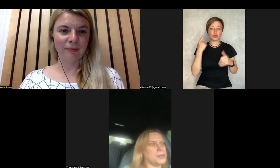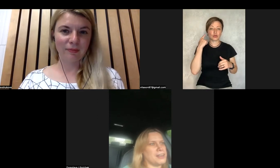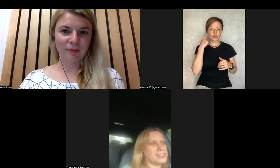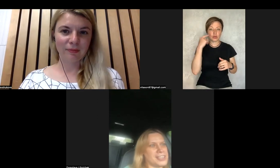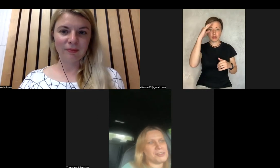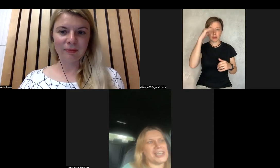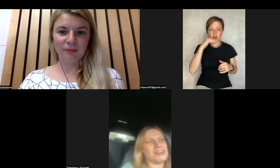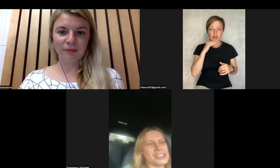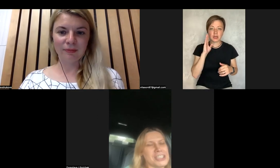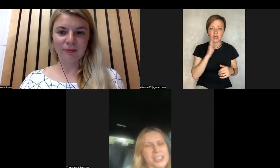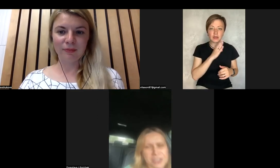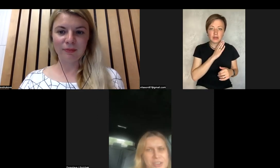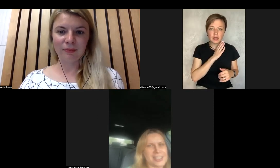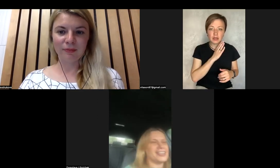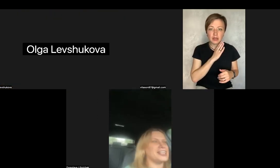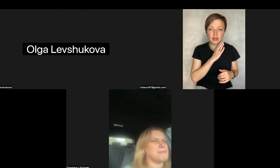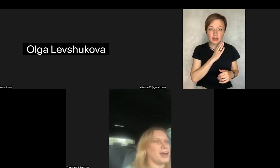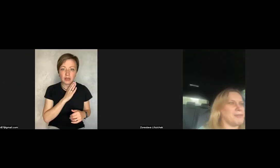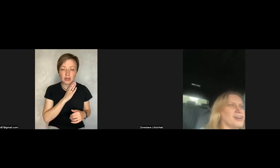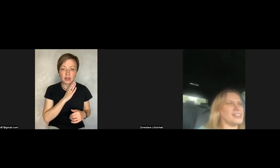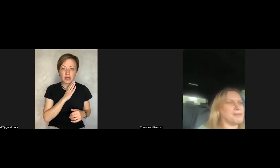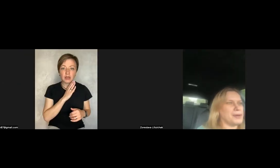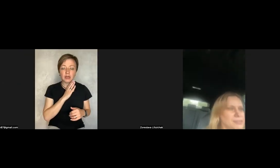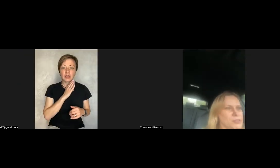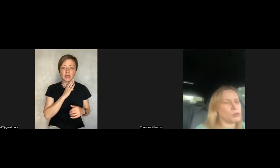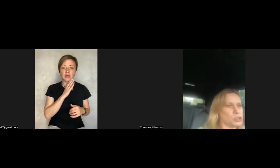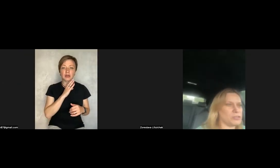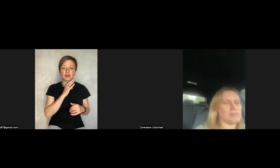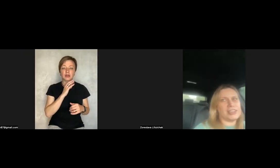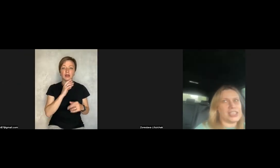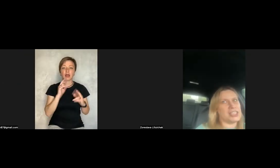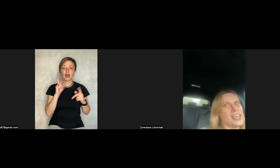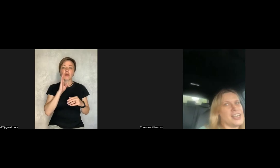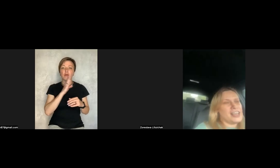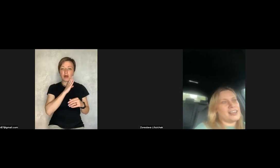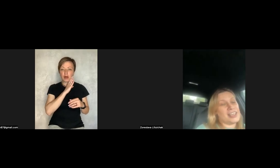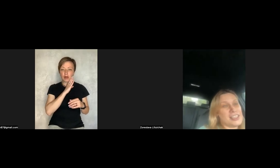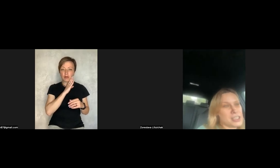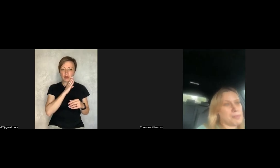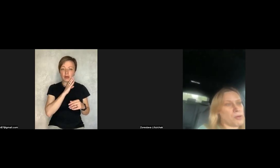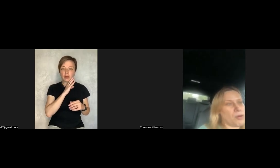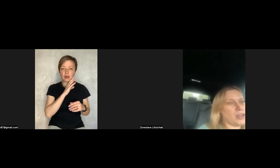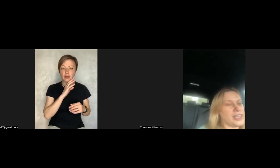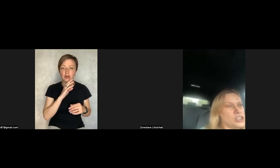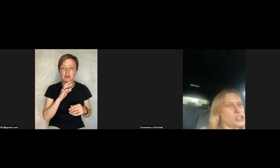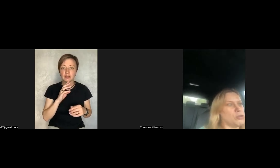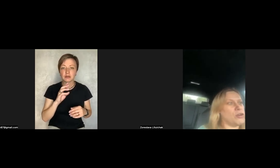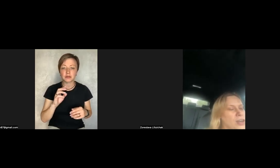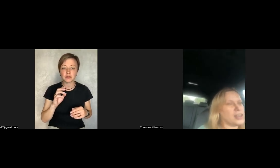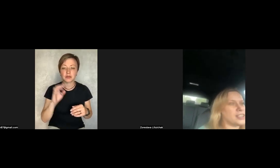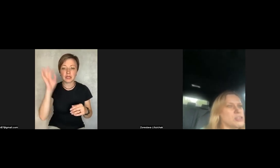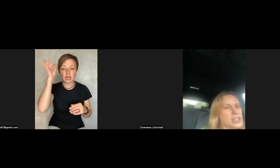Today we have already heard some parents sharing. I wanted to say something as a mom, but